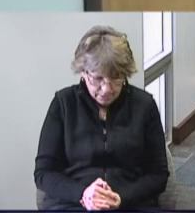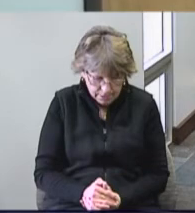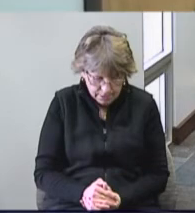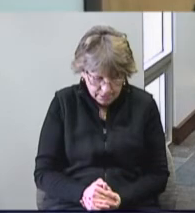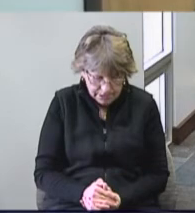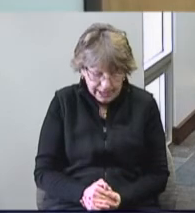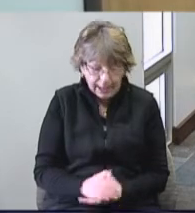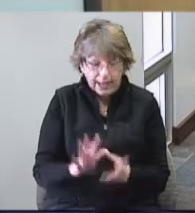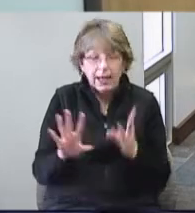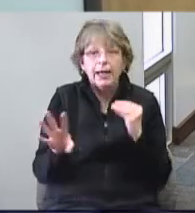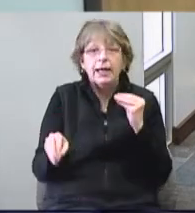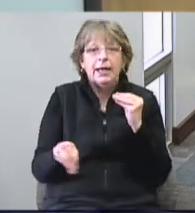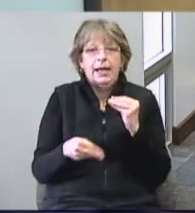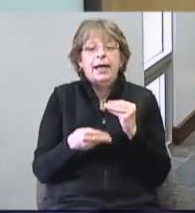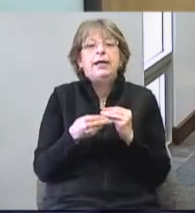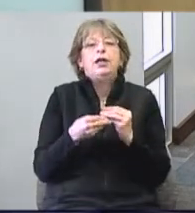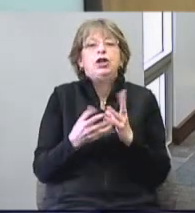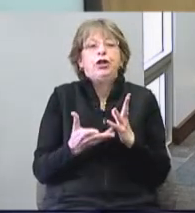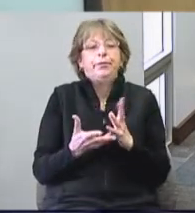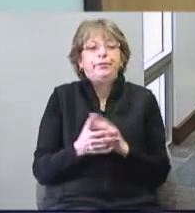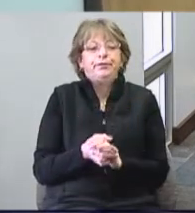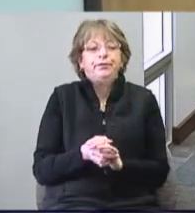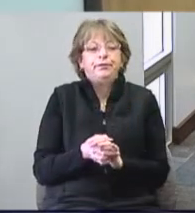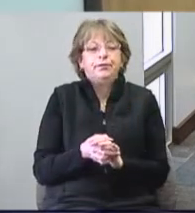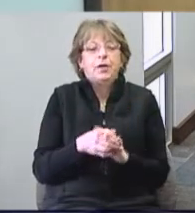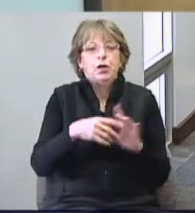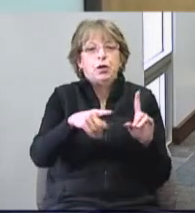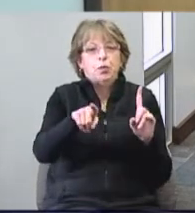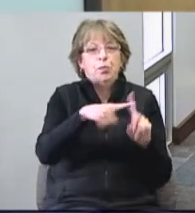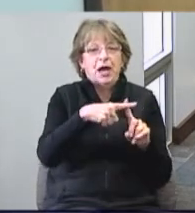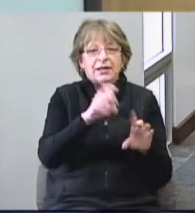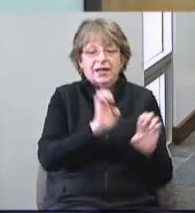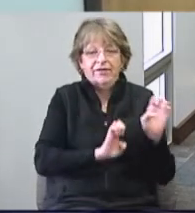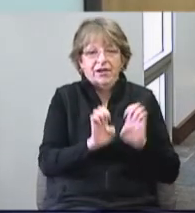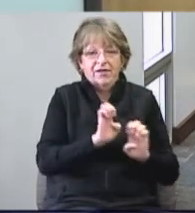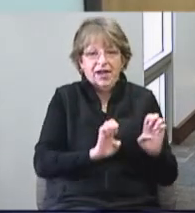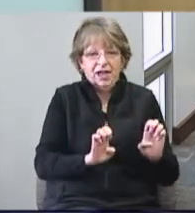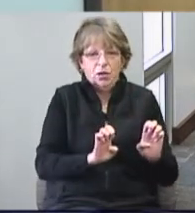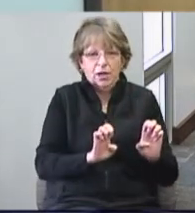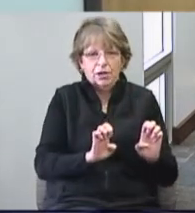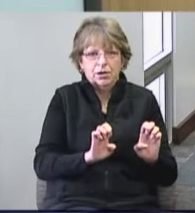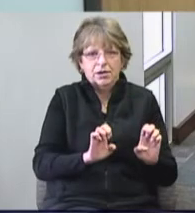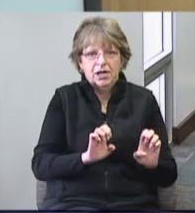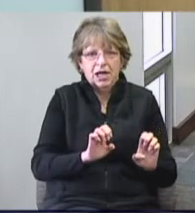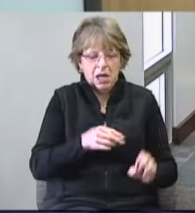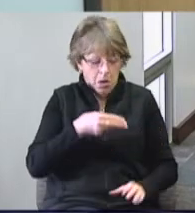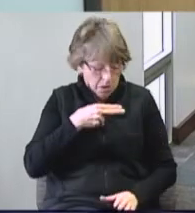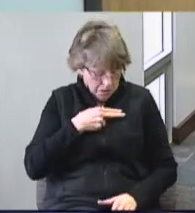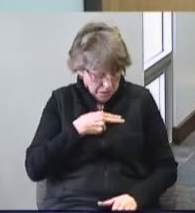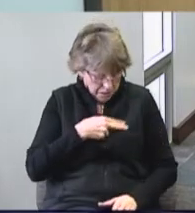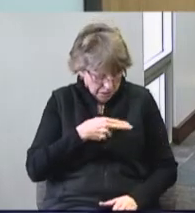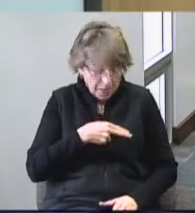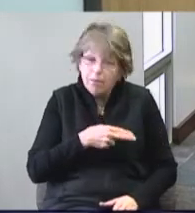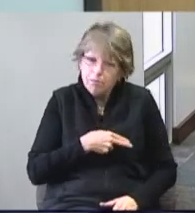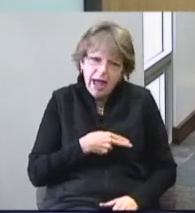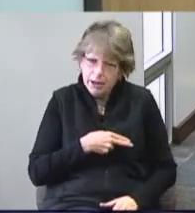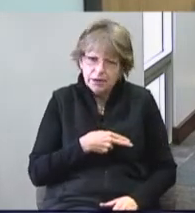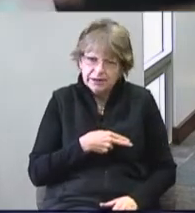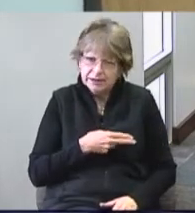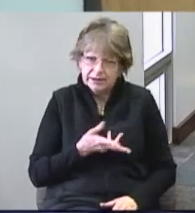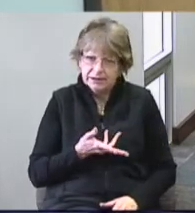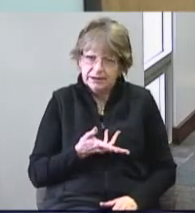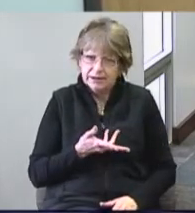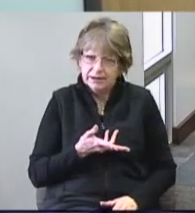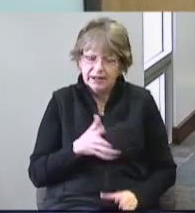In addition to the positive evaluations, the commendations that appear in Officer Malvo's file,